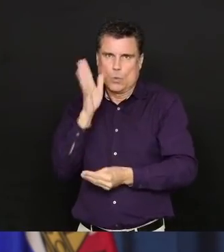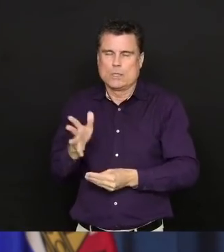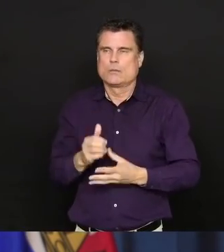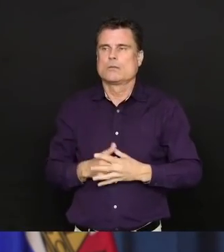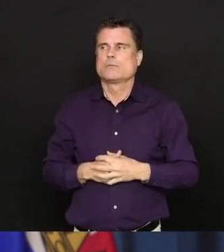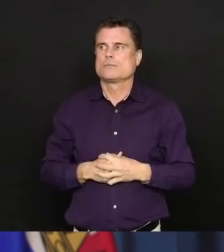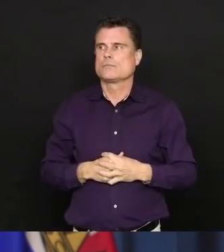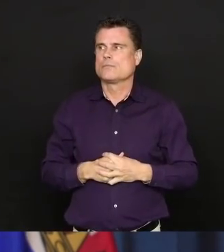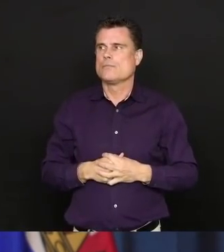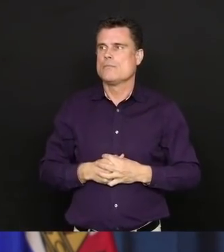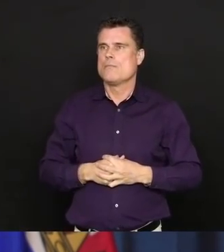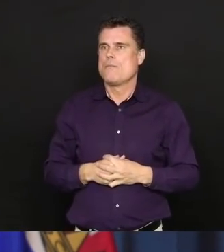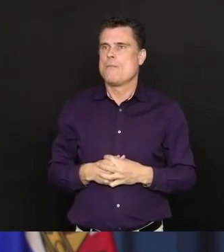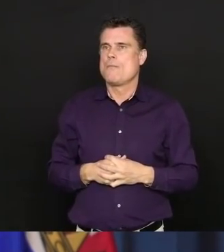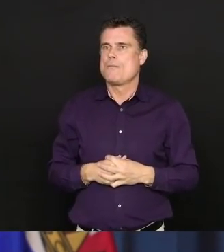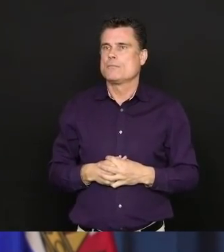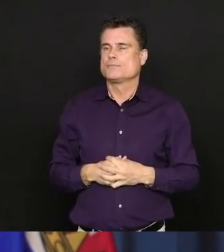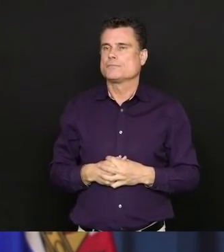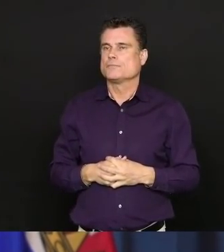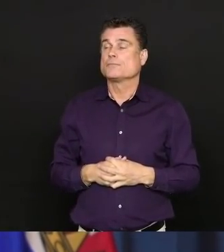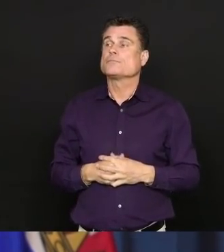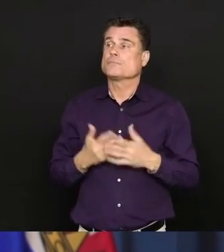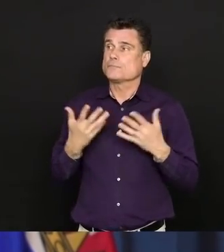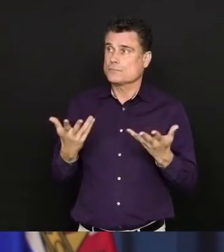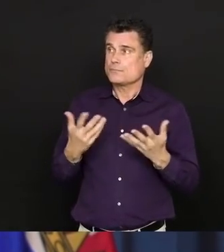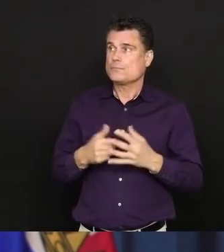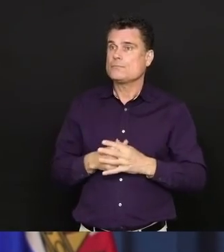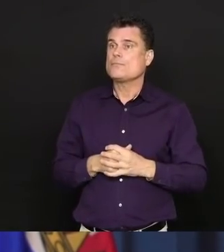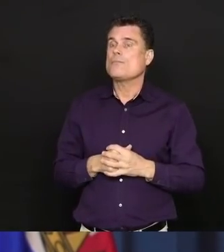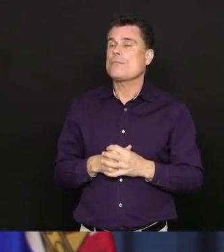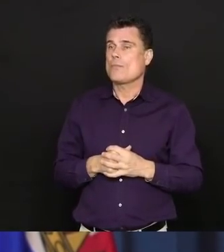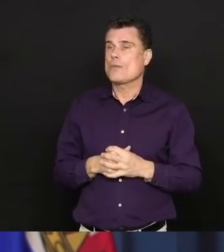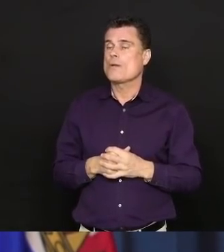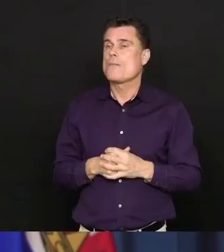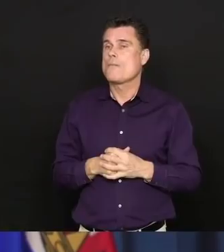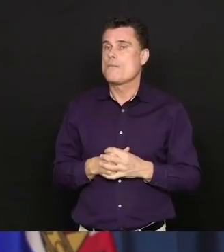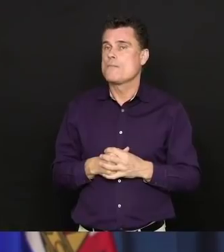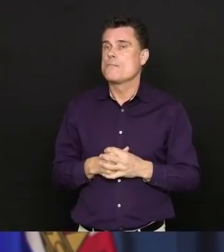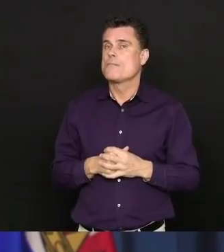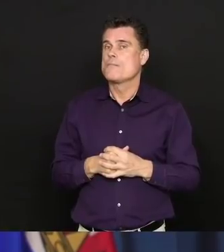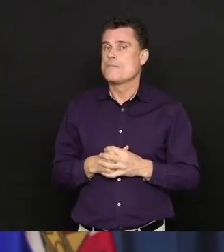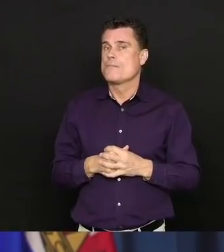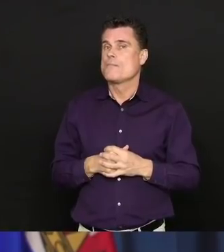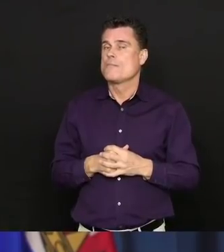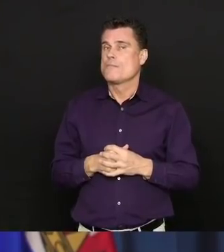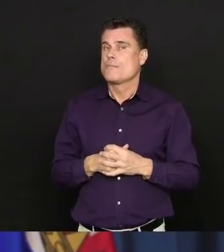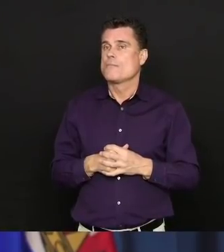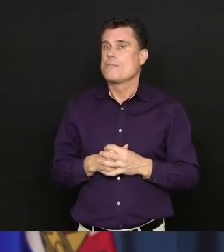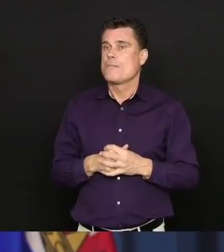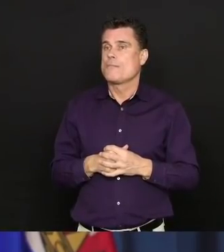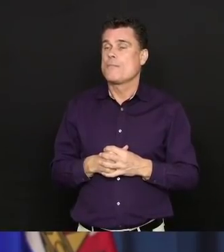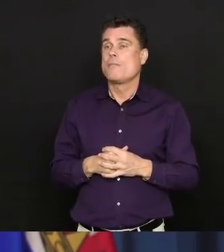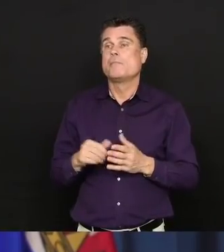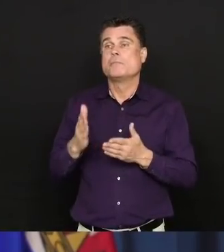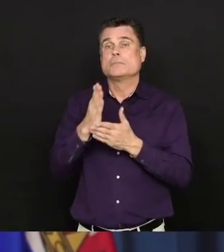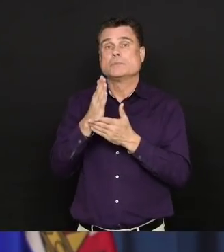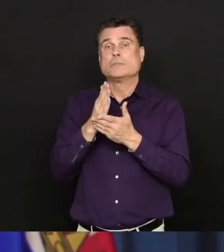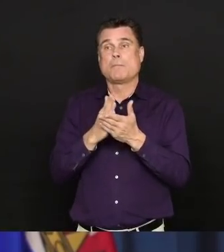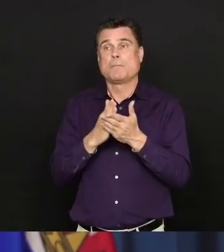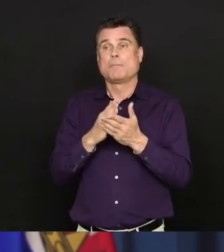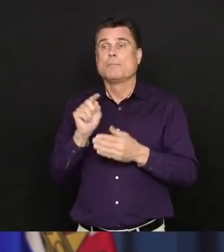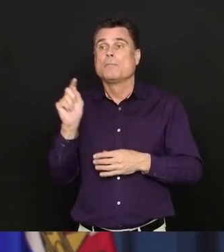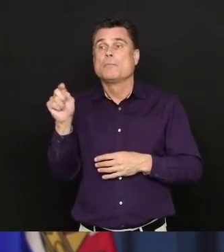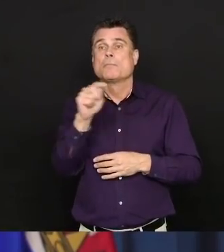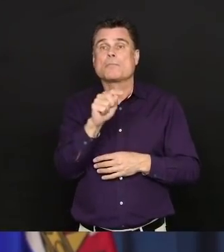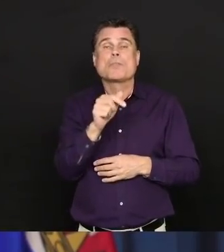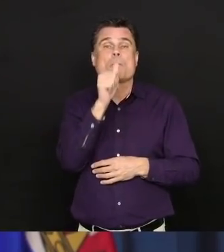clinics that are public health insurance surgeries, in other words, 100% paid for by the public healthcare system